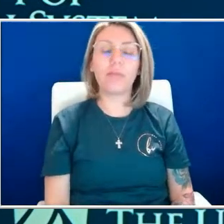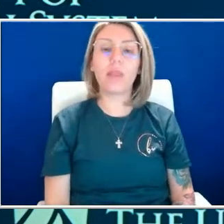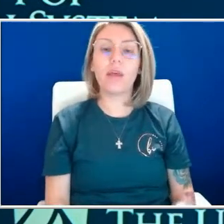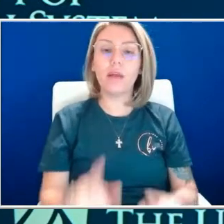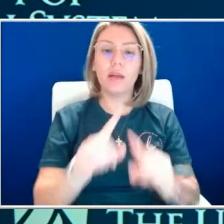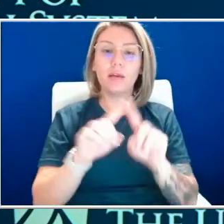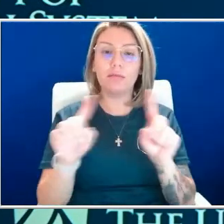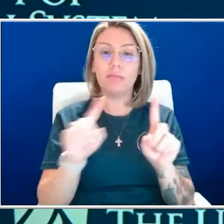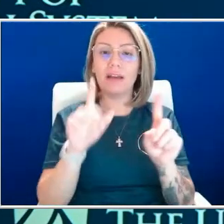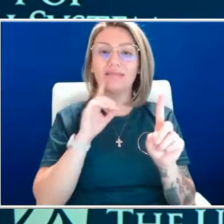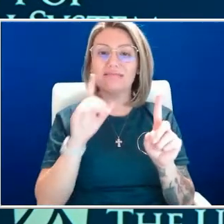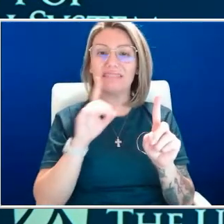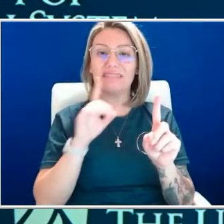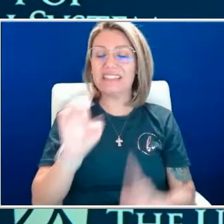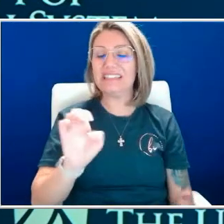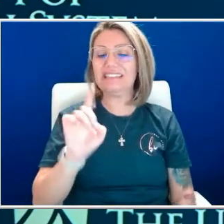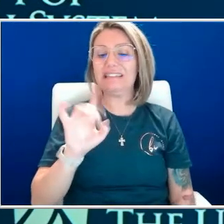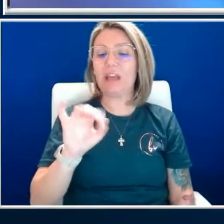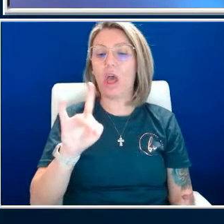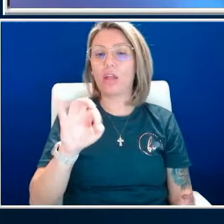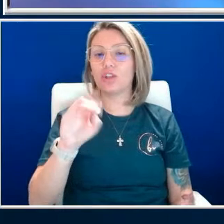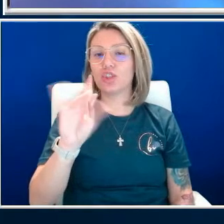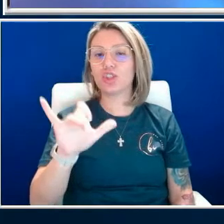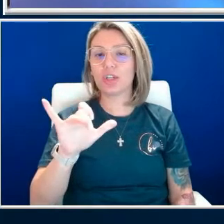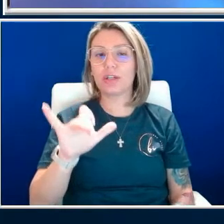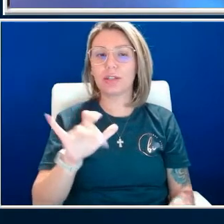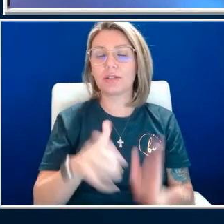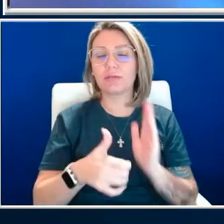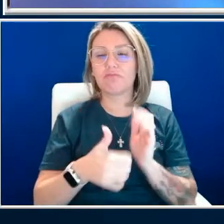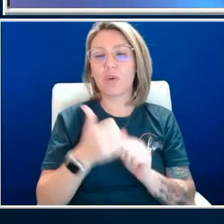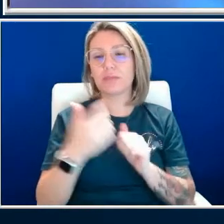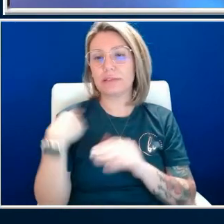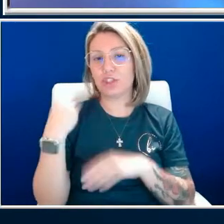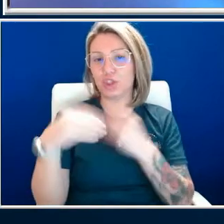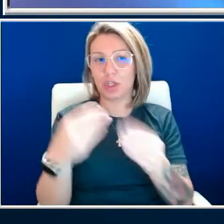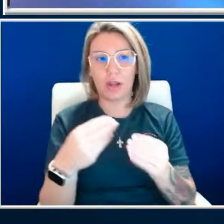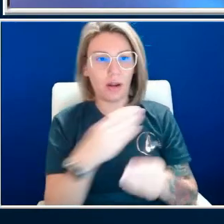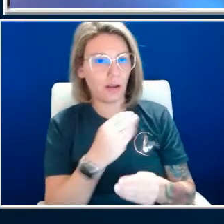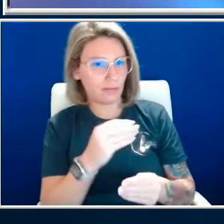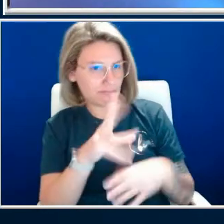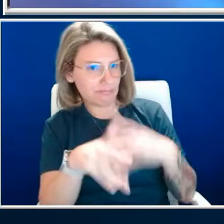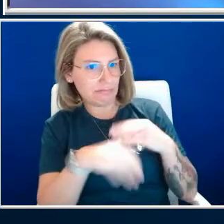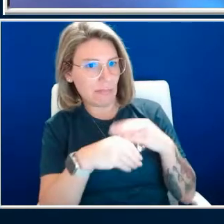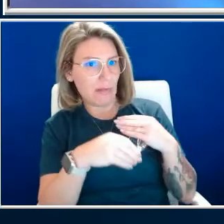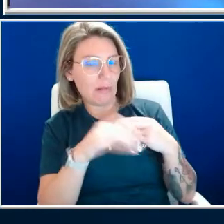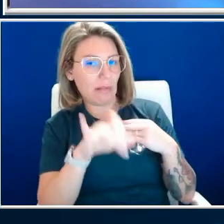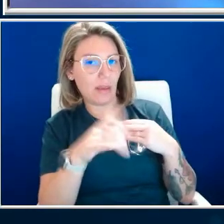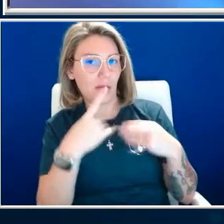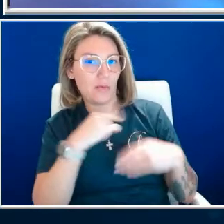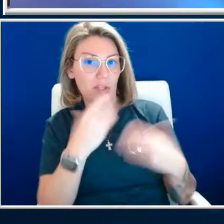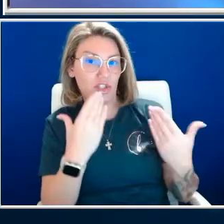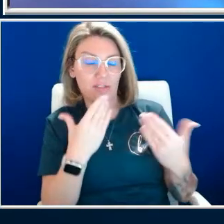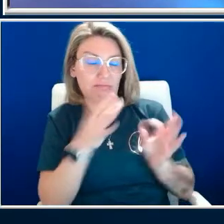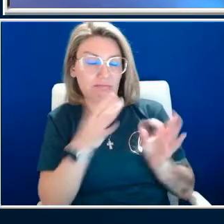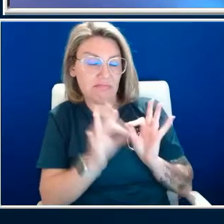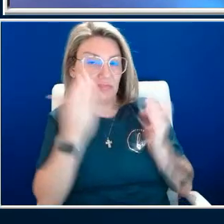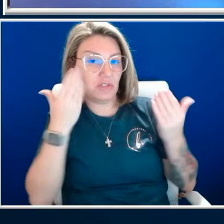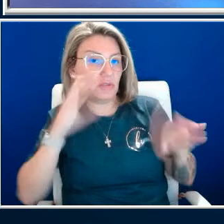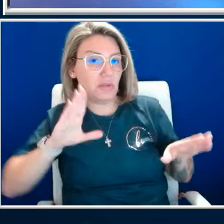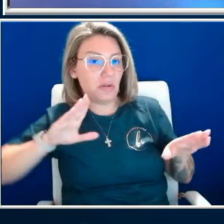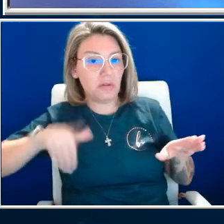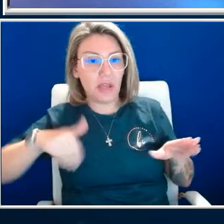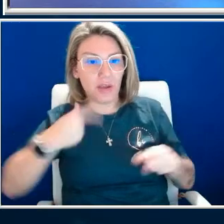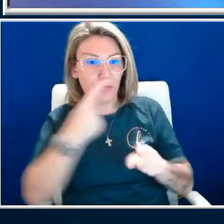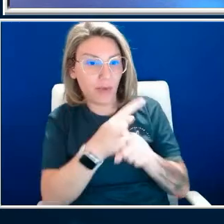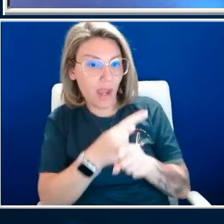is probably genetic in nature. Sure. And Dr. Vidich, add to that, because it's fair to say we just simply don't know yet, right?